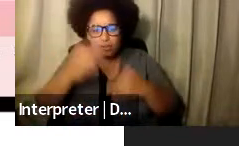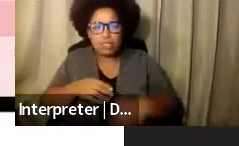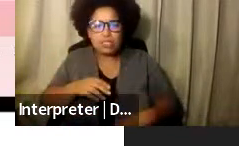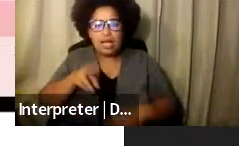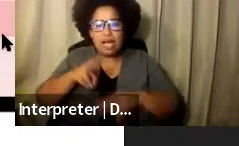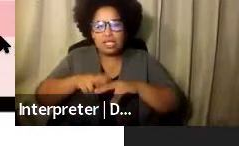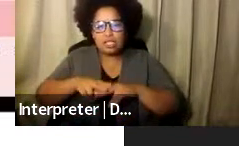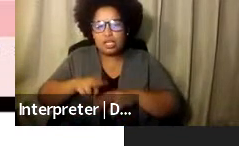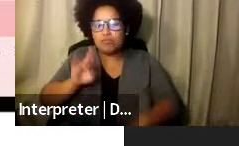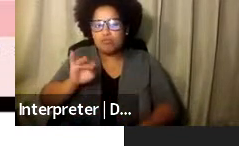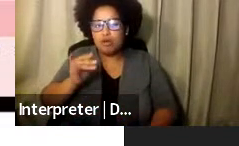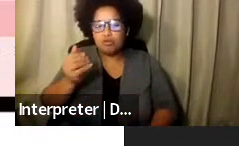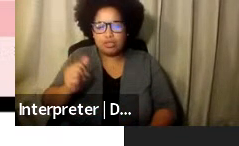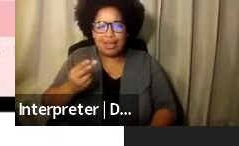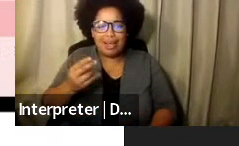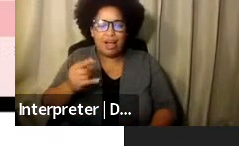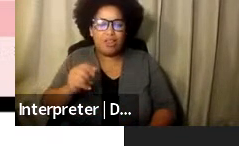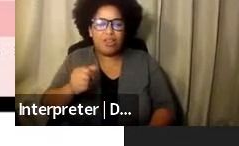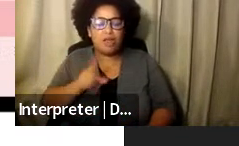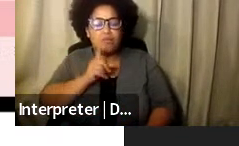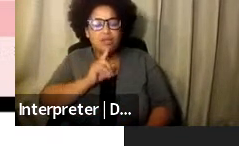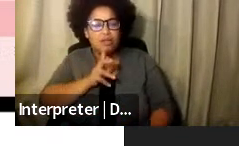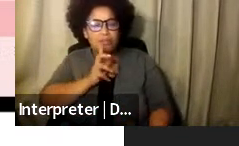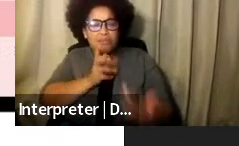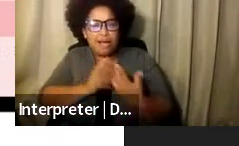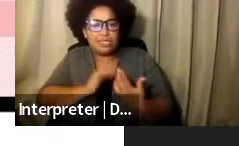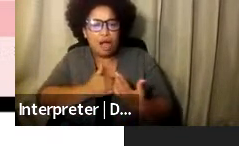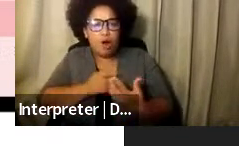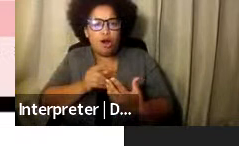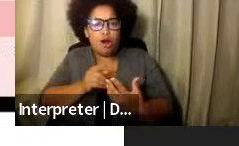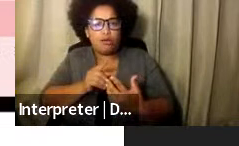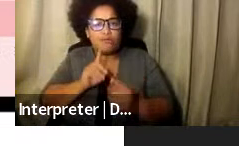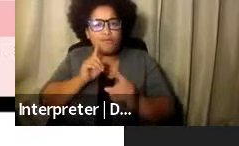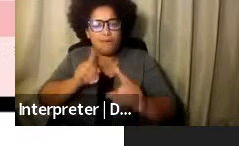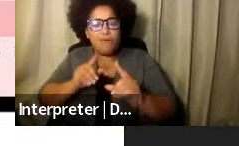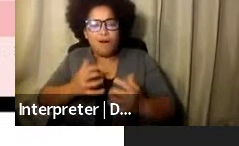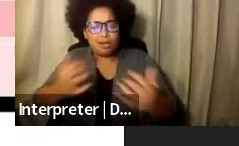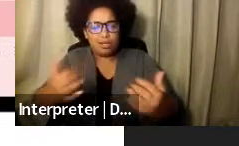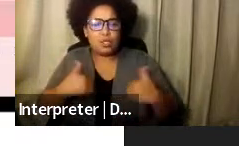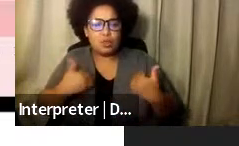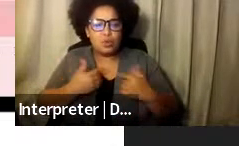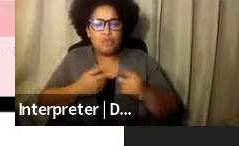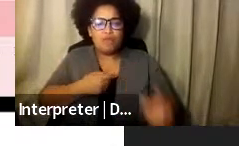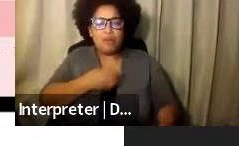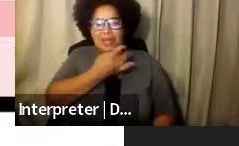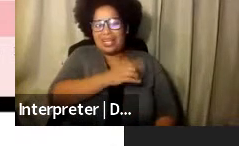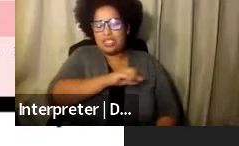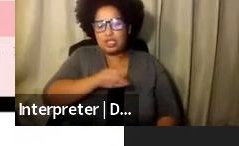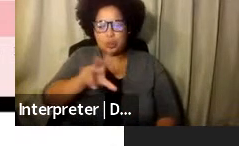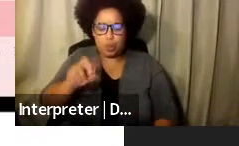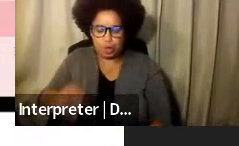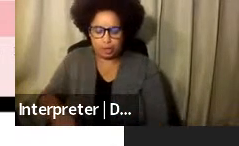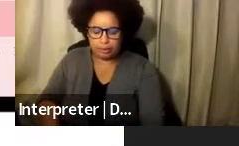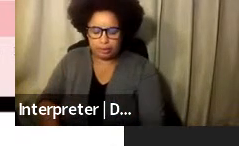want to create messages that resonate with our target audience, which is youth between 18